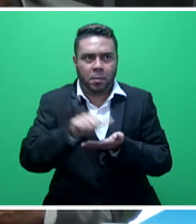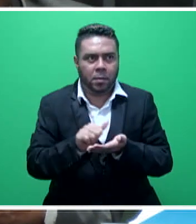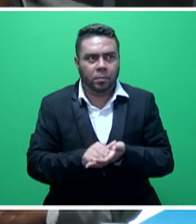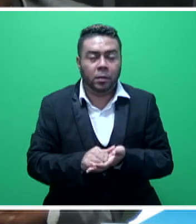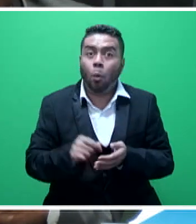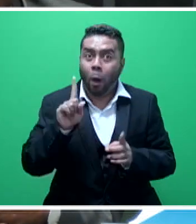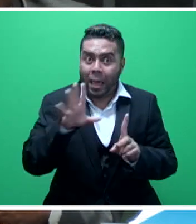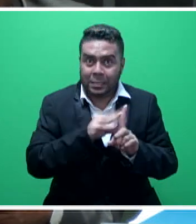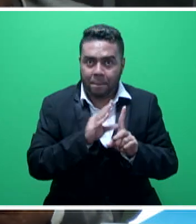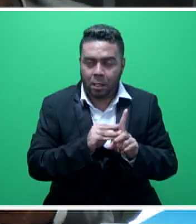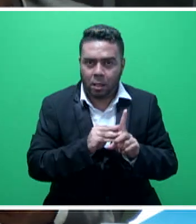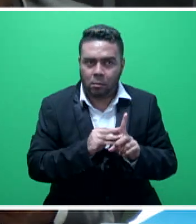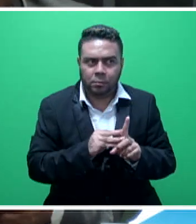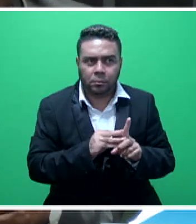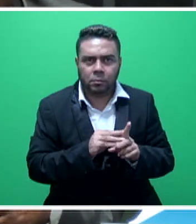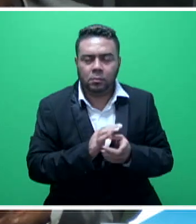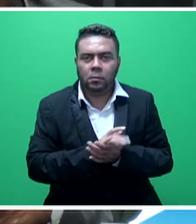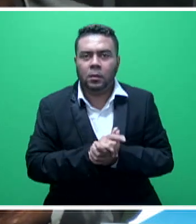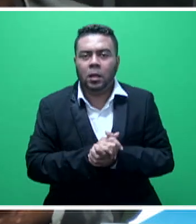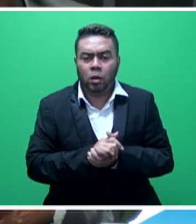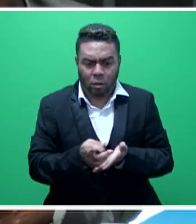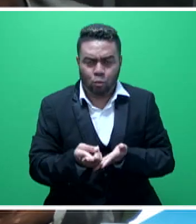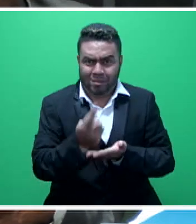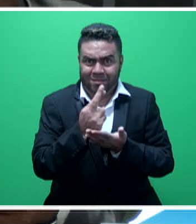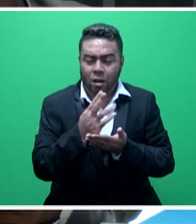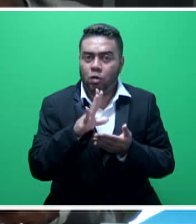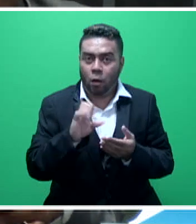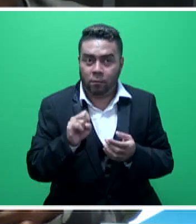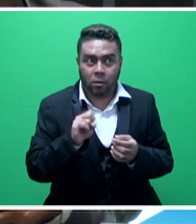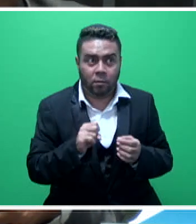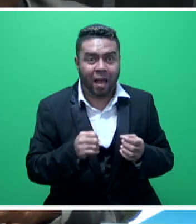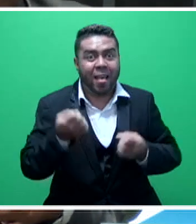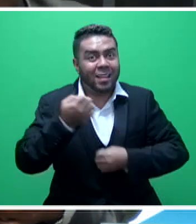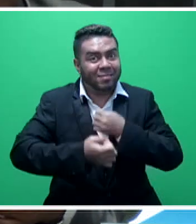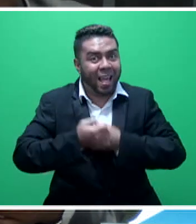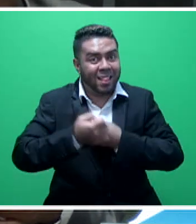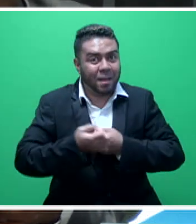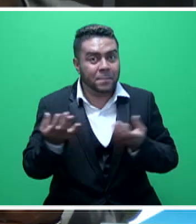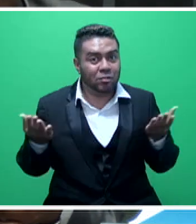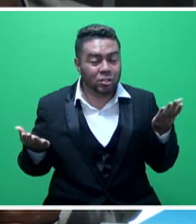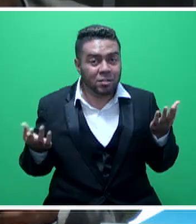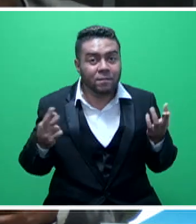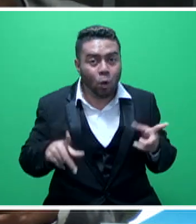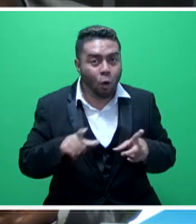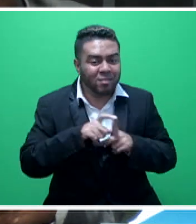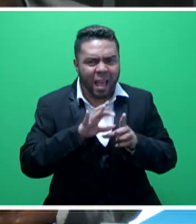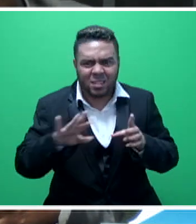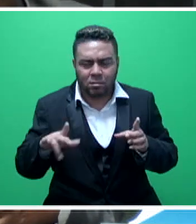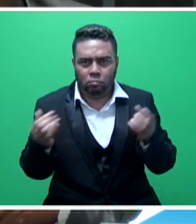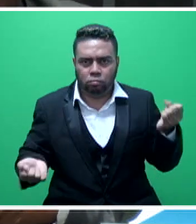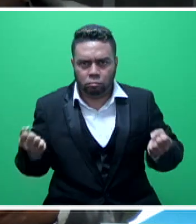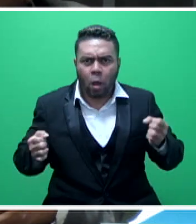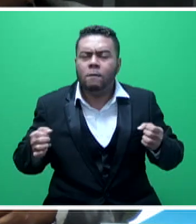an example. Due to the diligence and resilience, we had the dialysis machines that we had purchased from Australia,